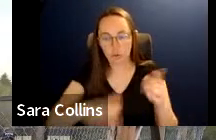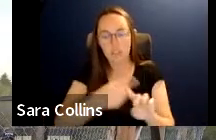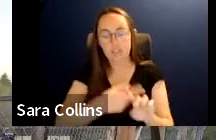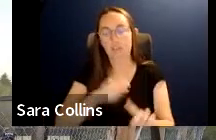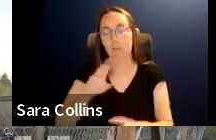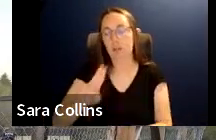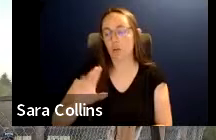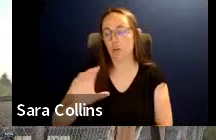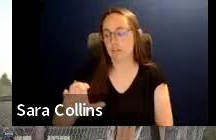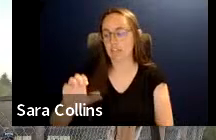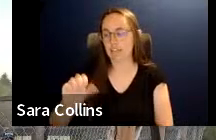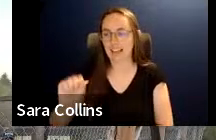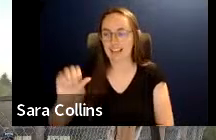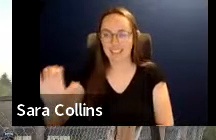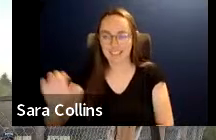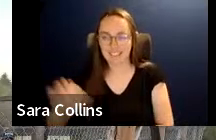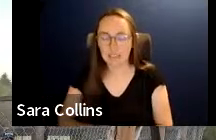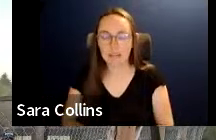who are,